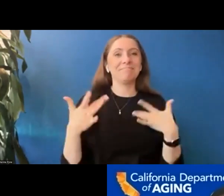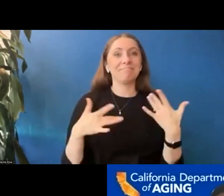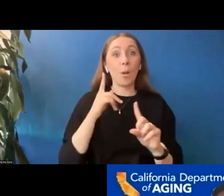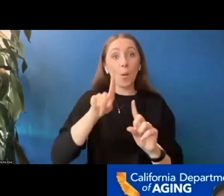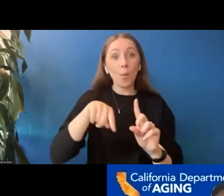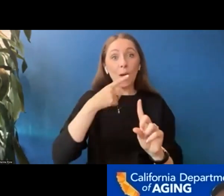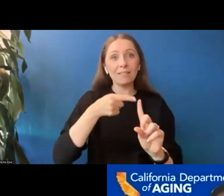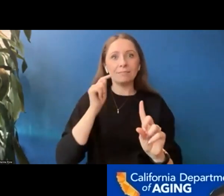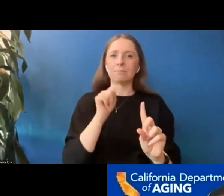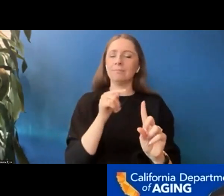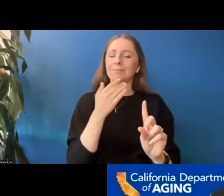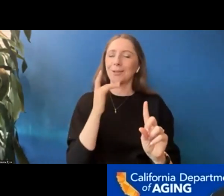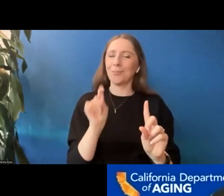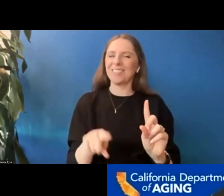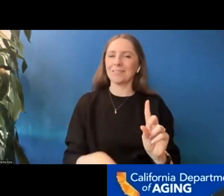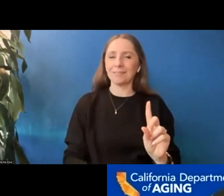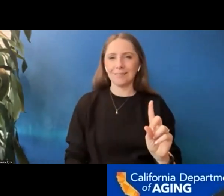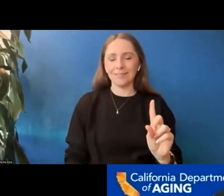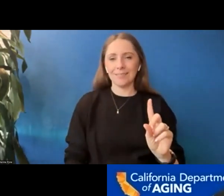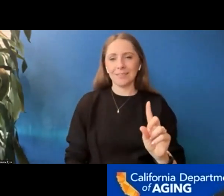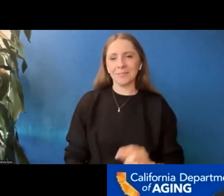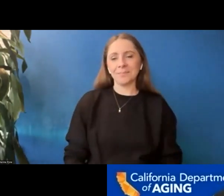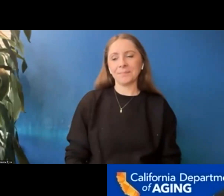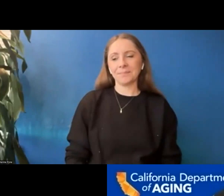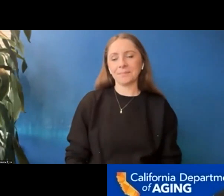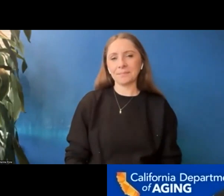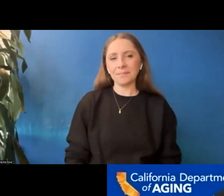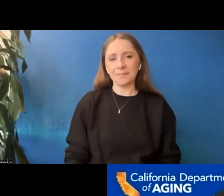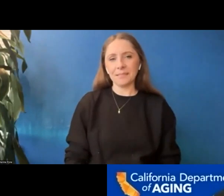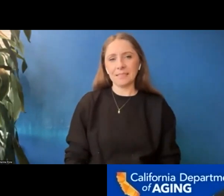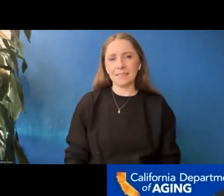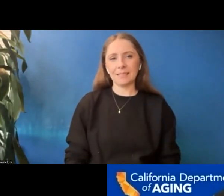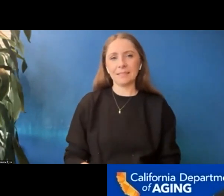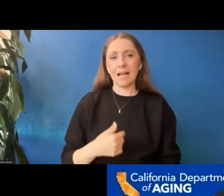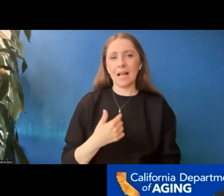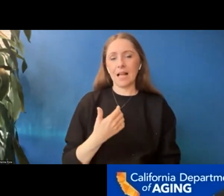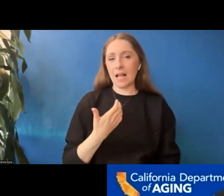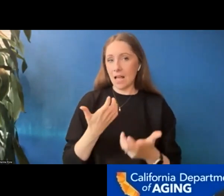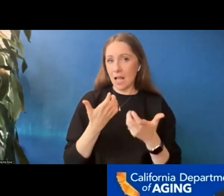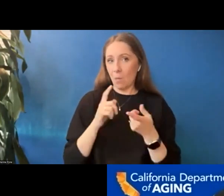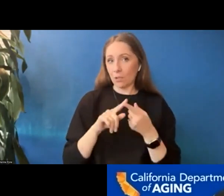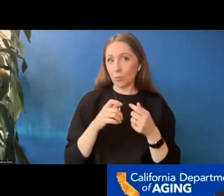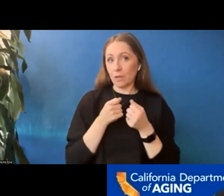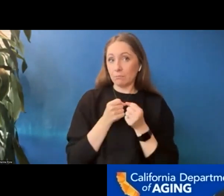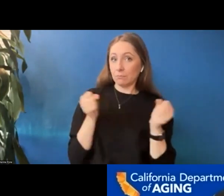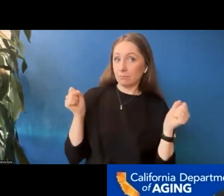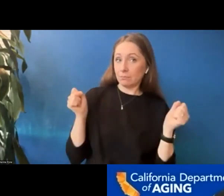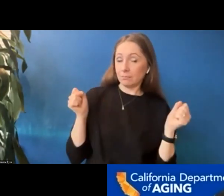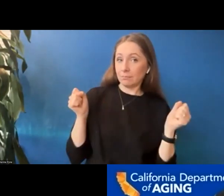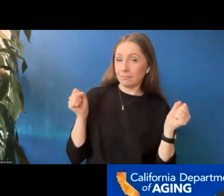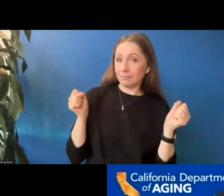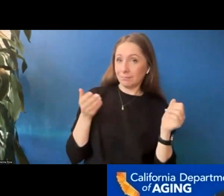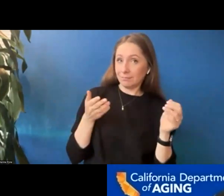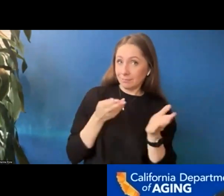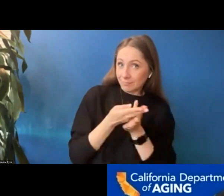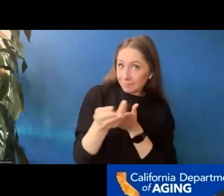such a great question. So I'm gonna say this just really candidly. It is a challenging thing